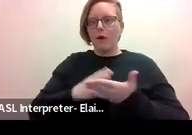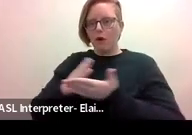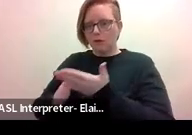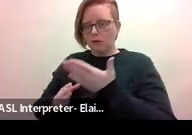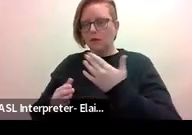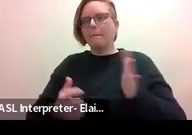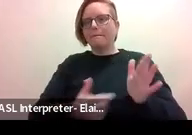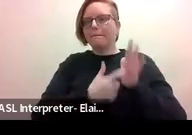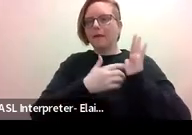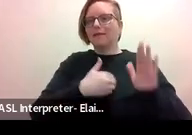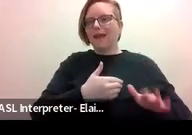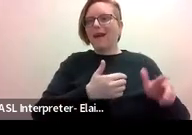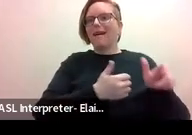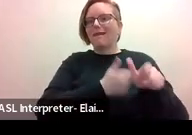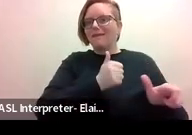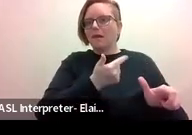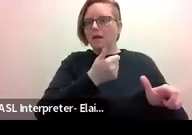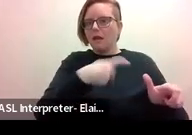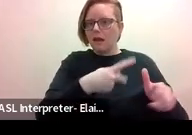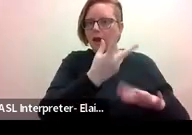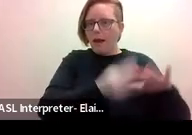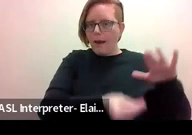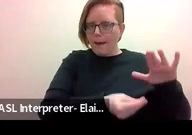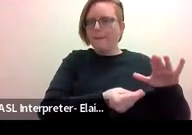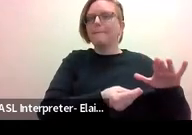gap and your how statement.